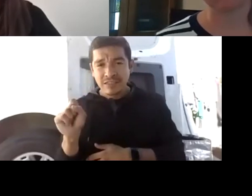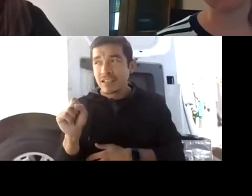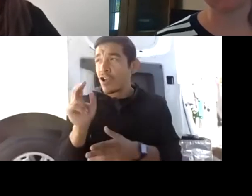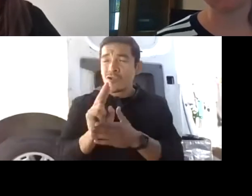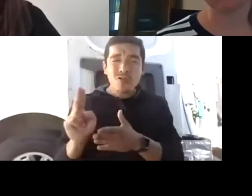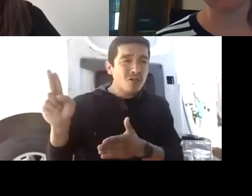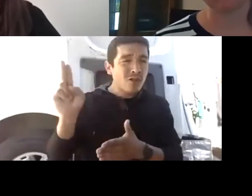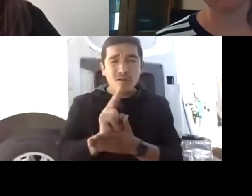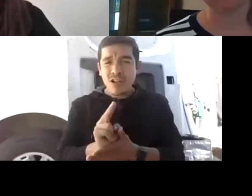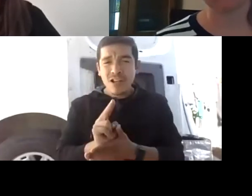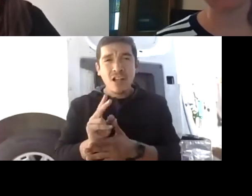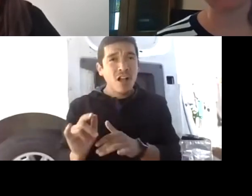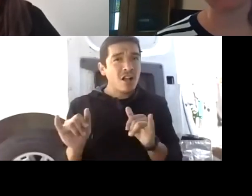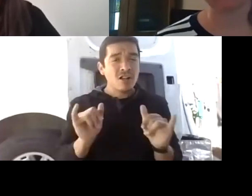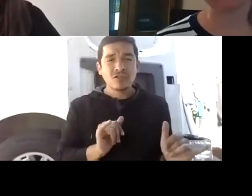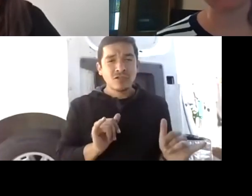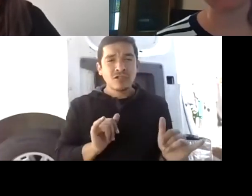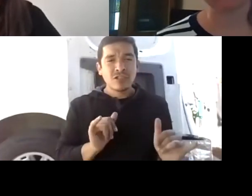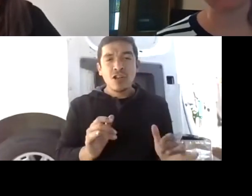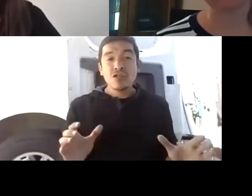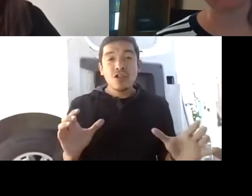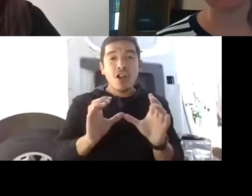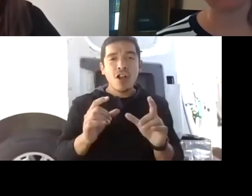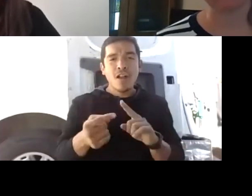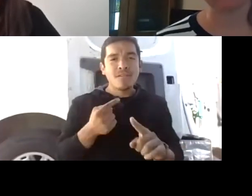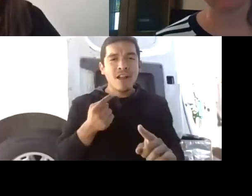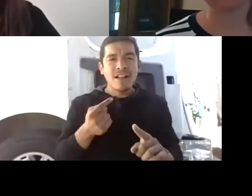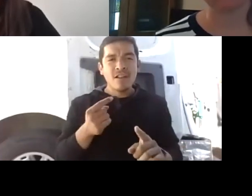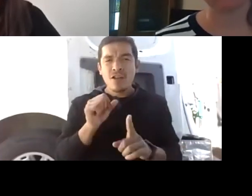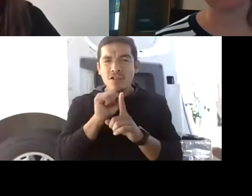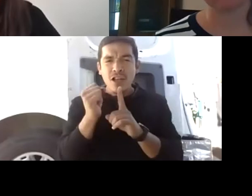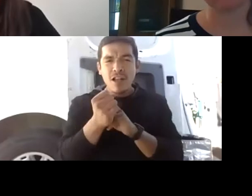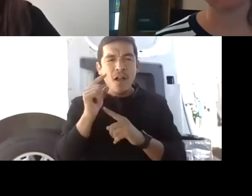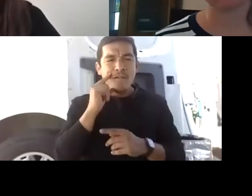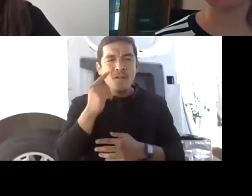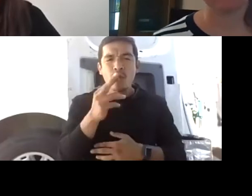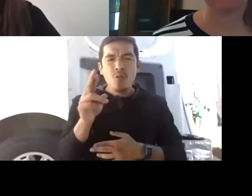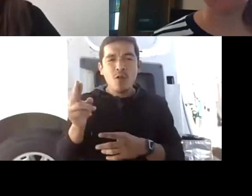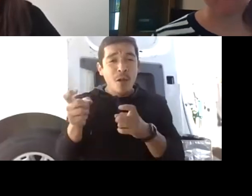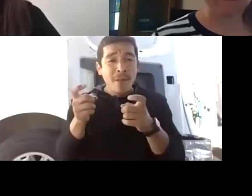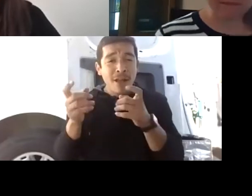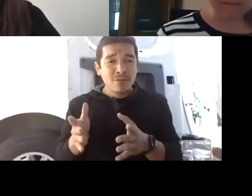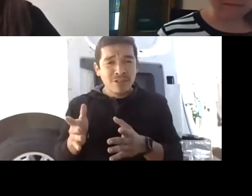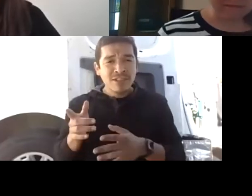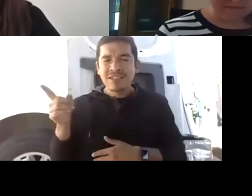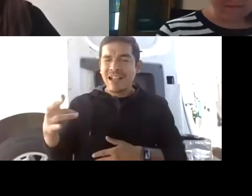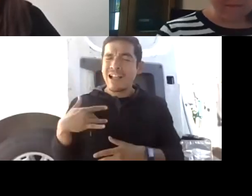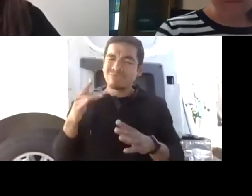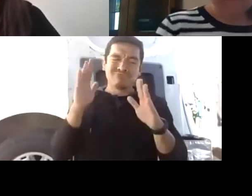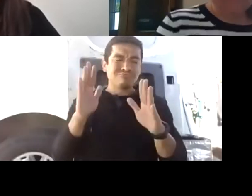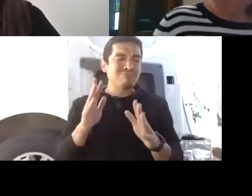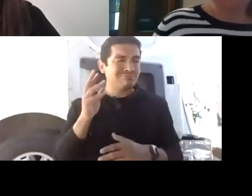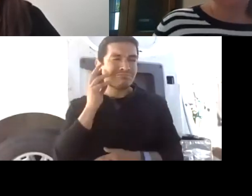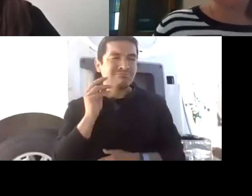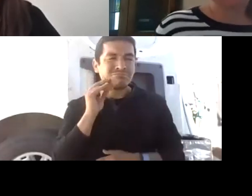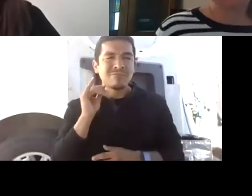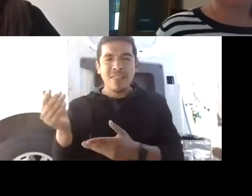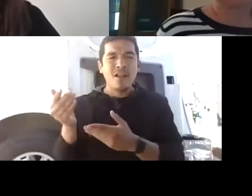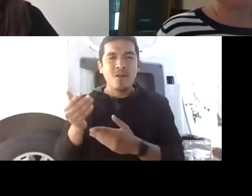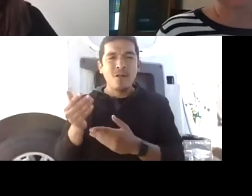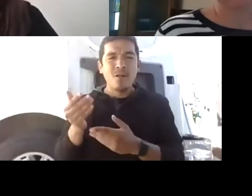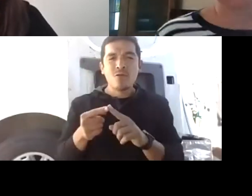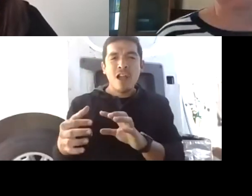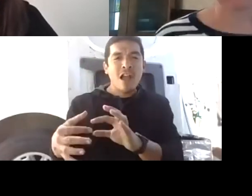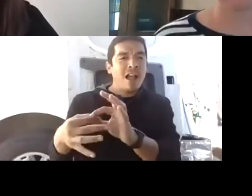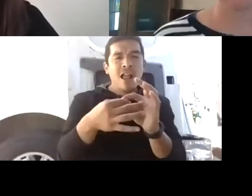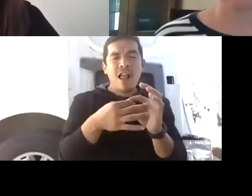University, as well as certifications from the Society for Human Resource Management, and she has incredible experience that she brings to connecting